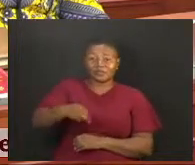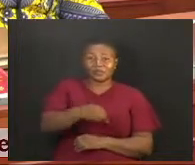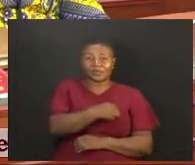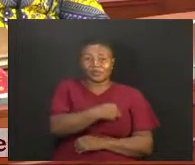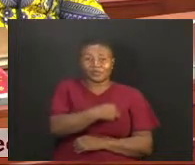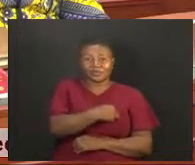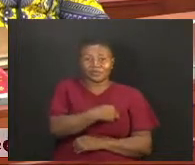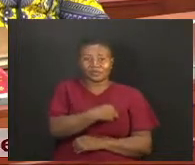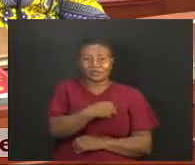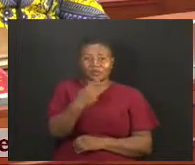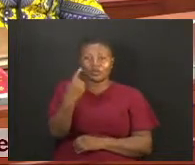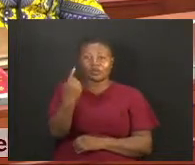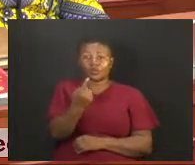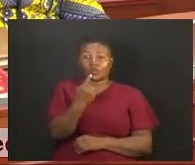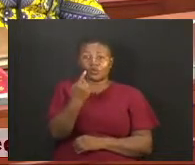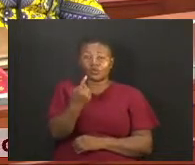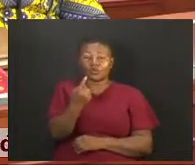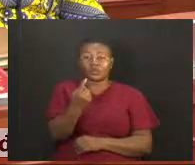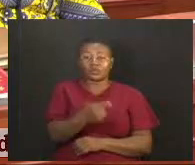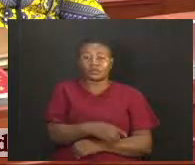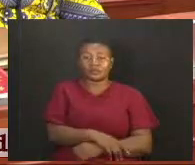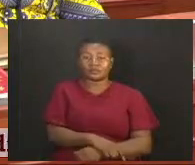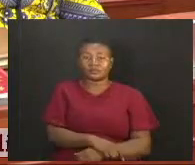Honorable Minority Leader. Yeah, Mr. Speaker.